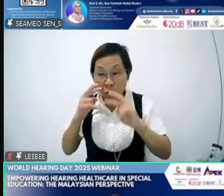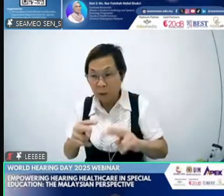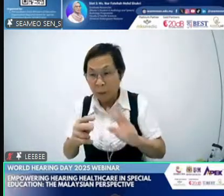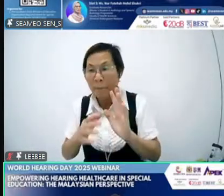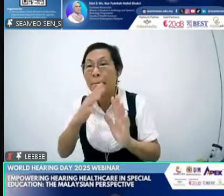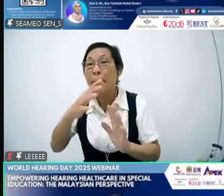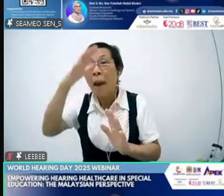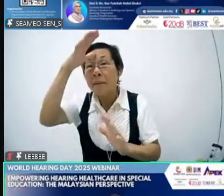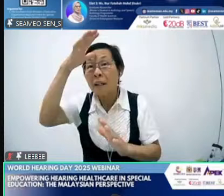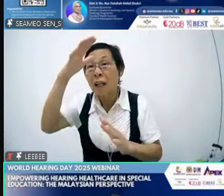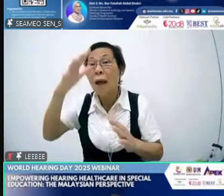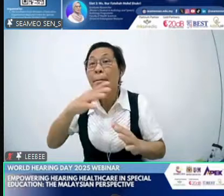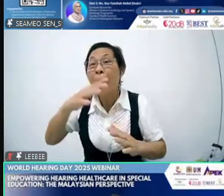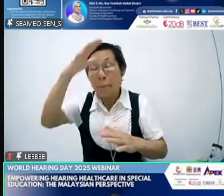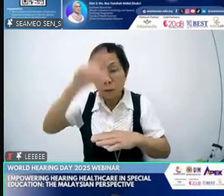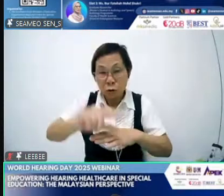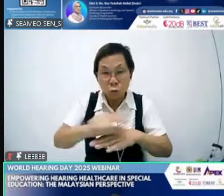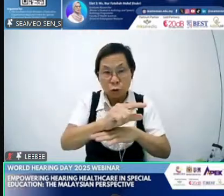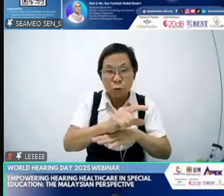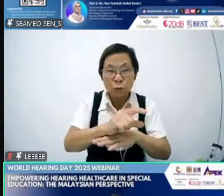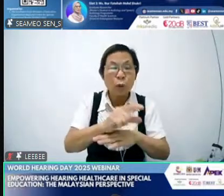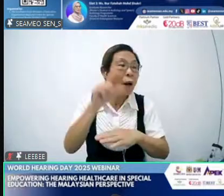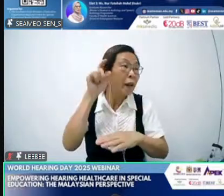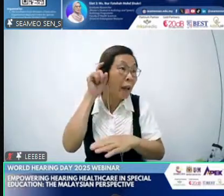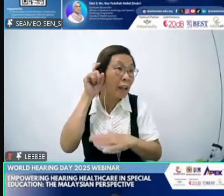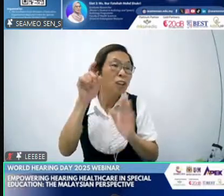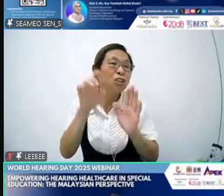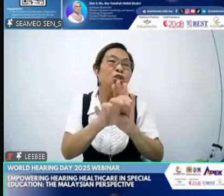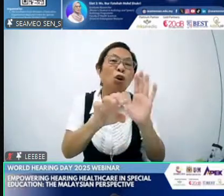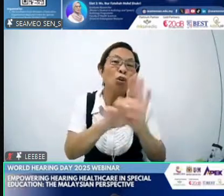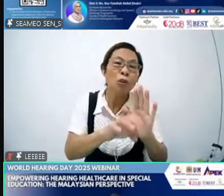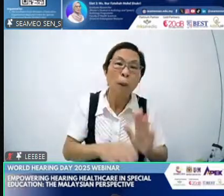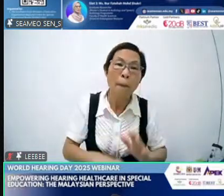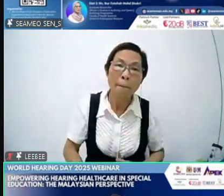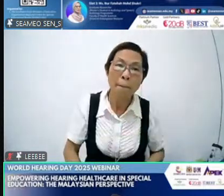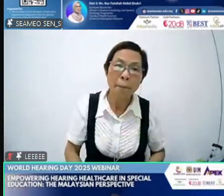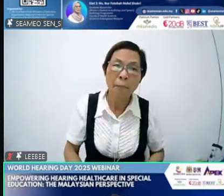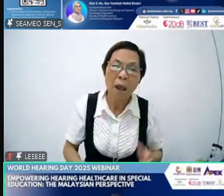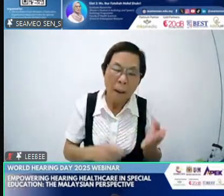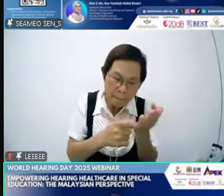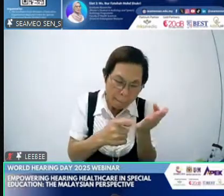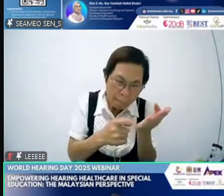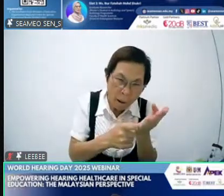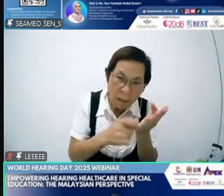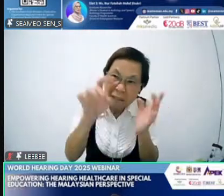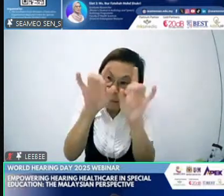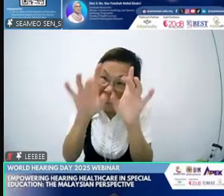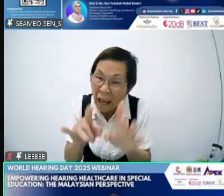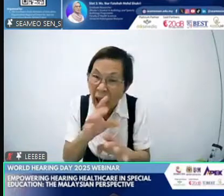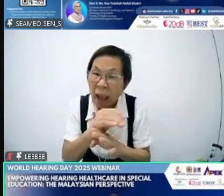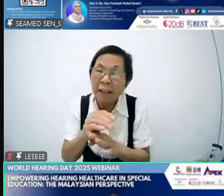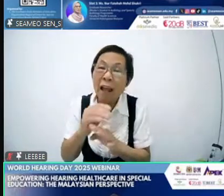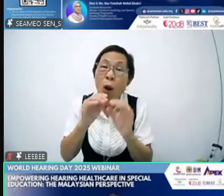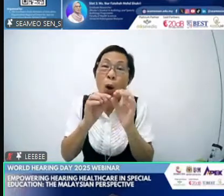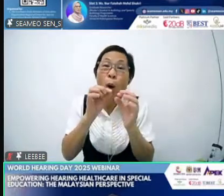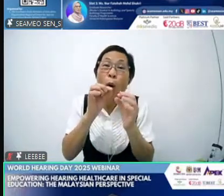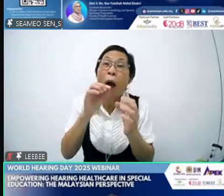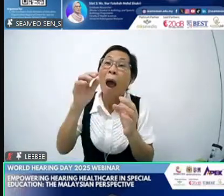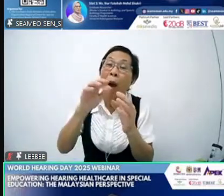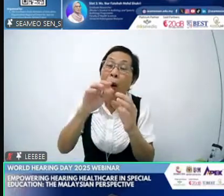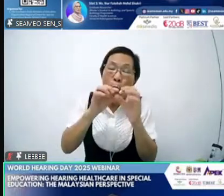using essential hearing aid care tools like stethoscope, battery tester, and air blower more